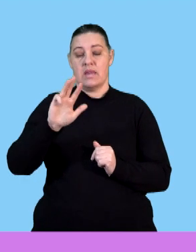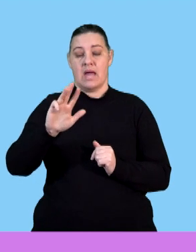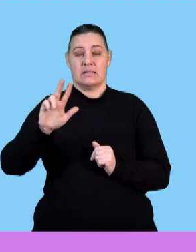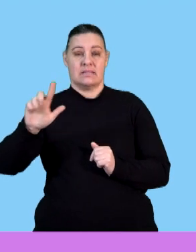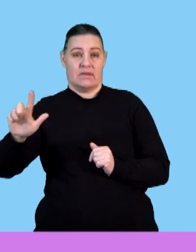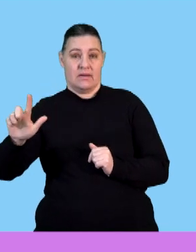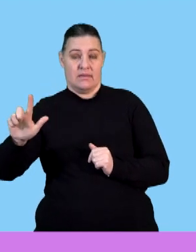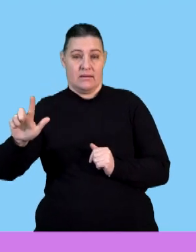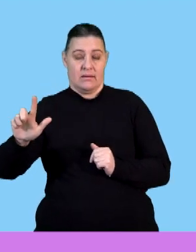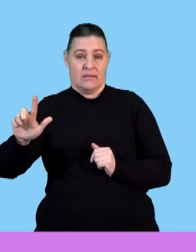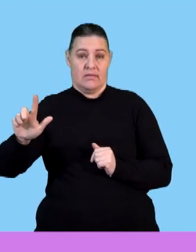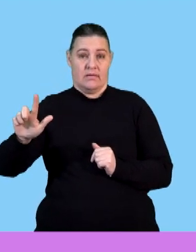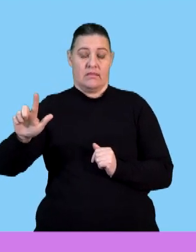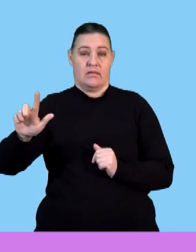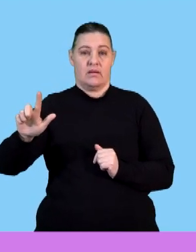32.97.